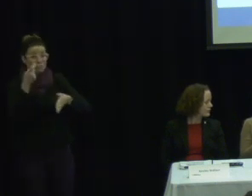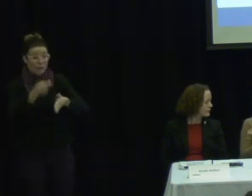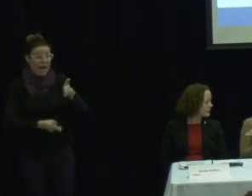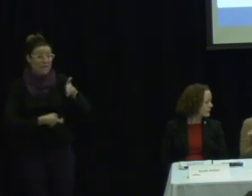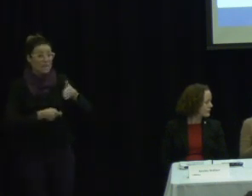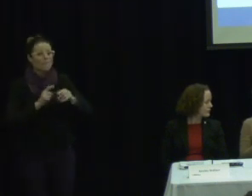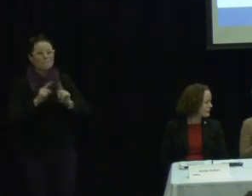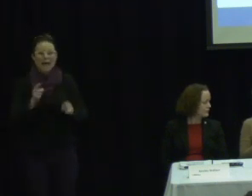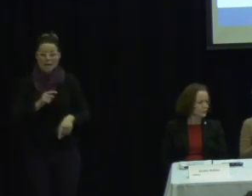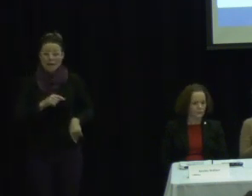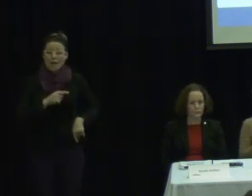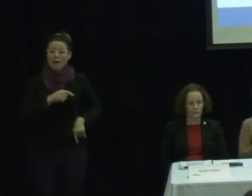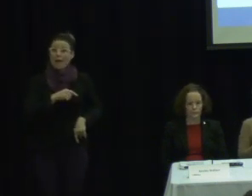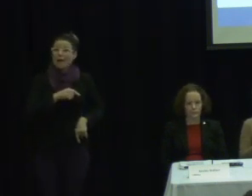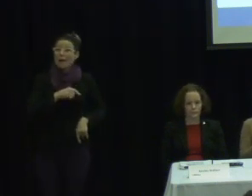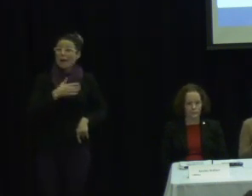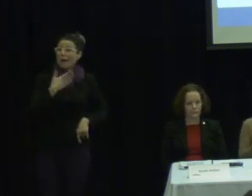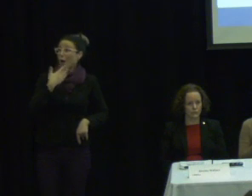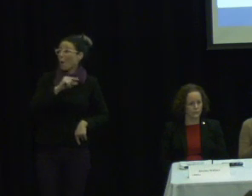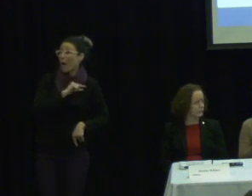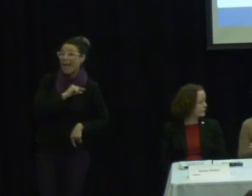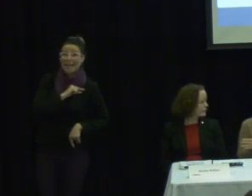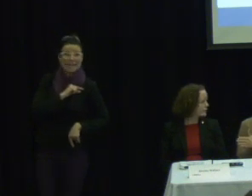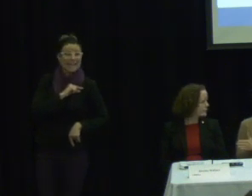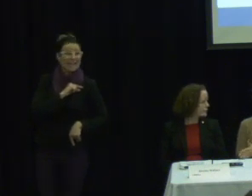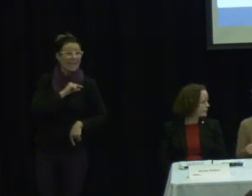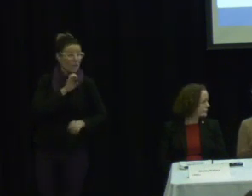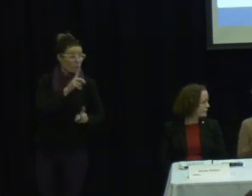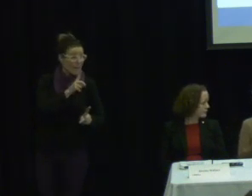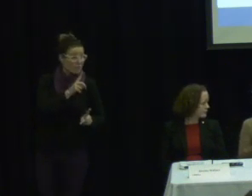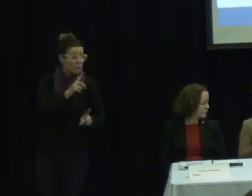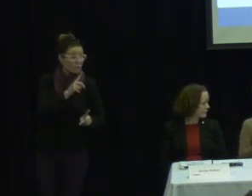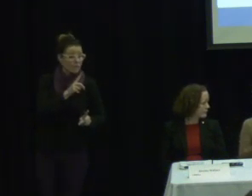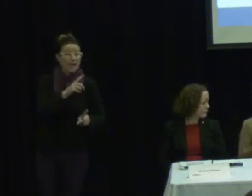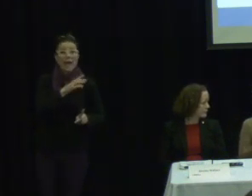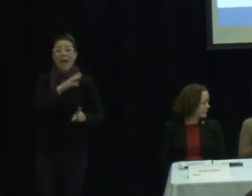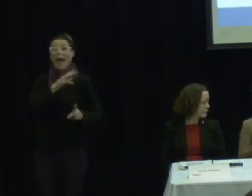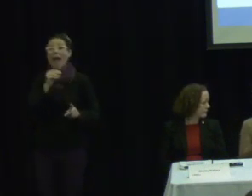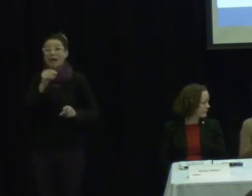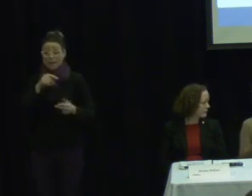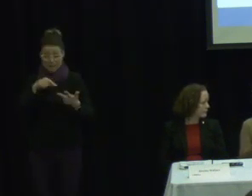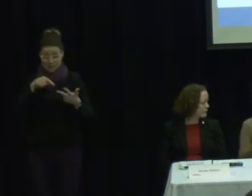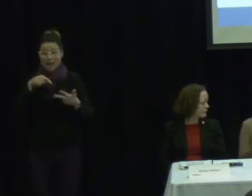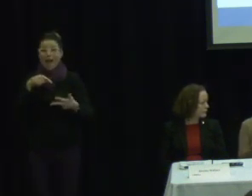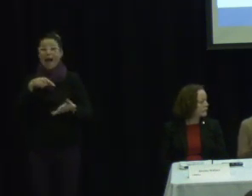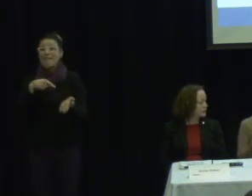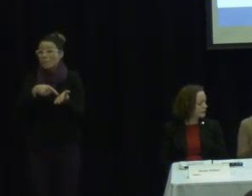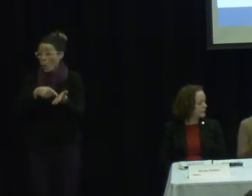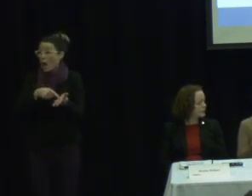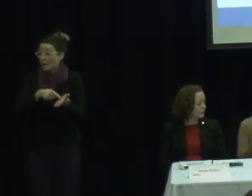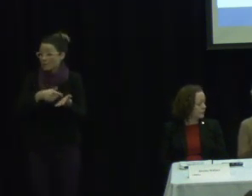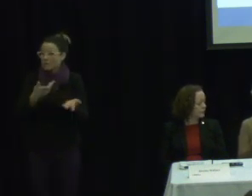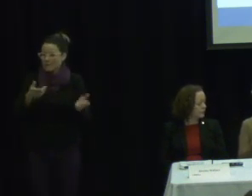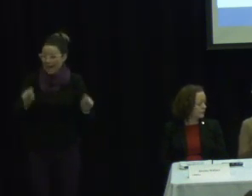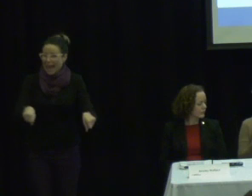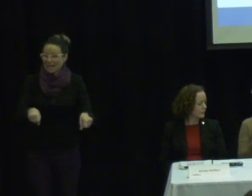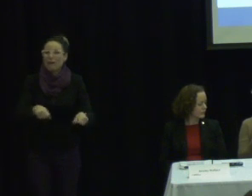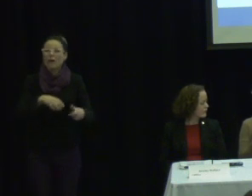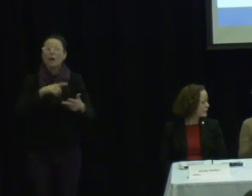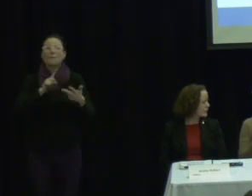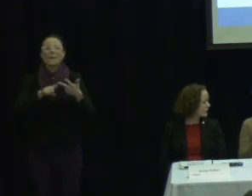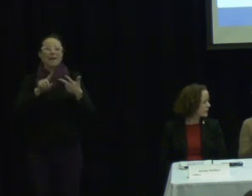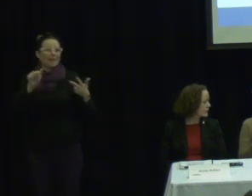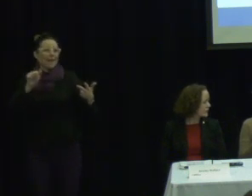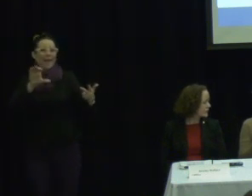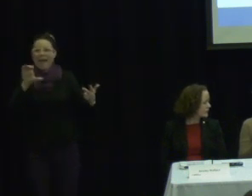and provide access. And so AP demonstrated this is how you bring access to the equation. So right now,